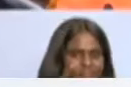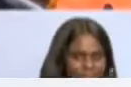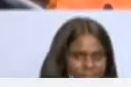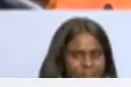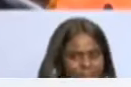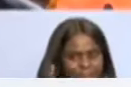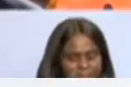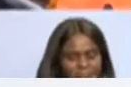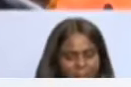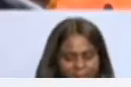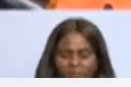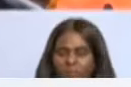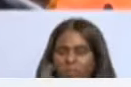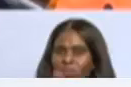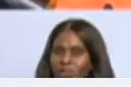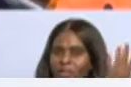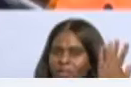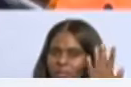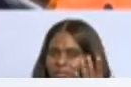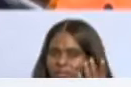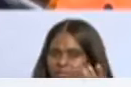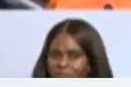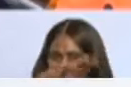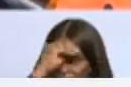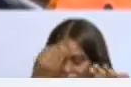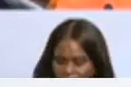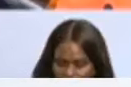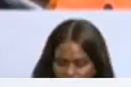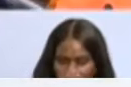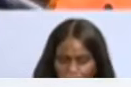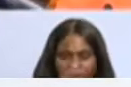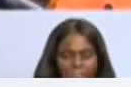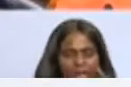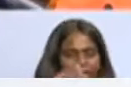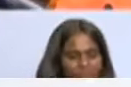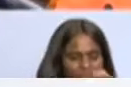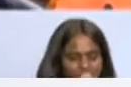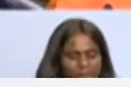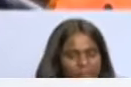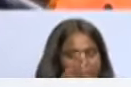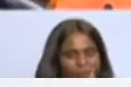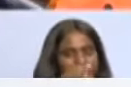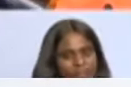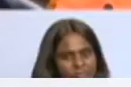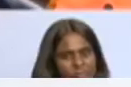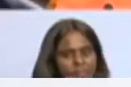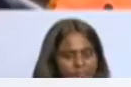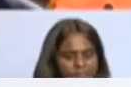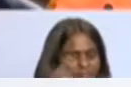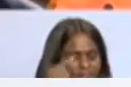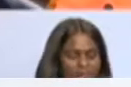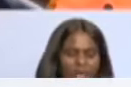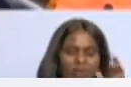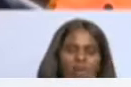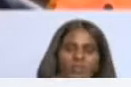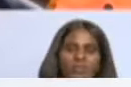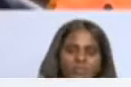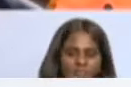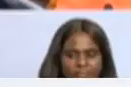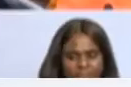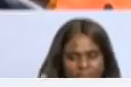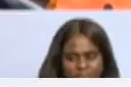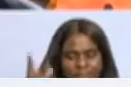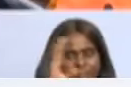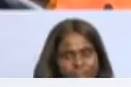has not only improved the learning environment, but also contributed towards employment creation for our people as the desks